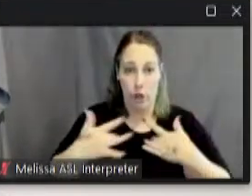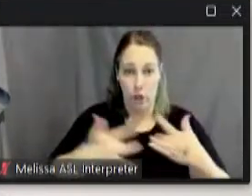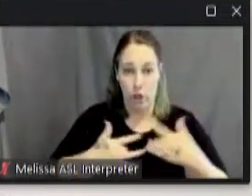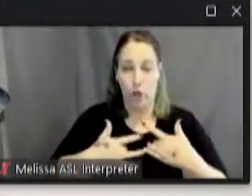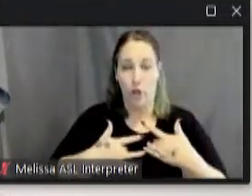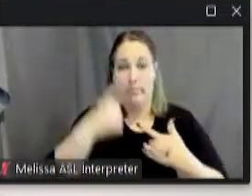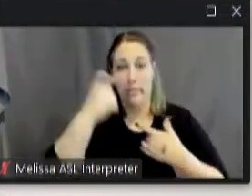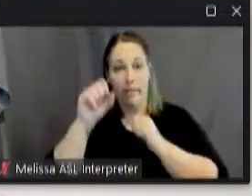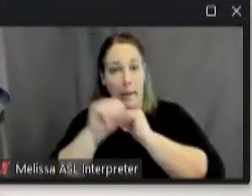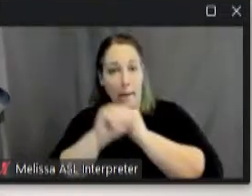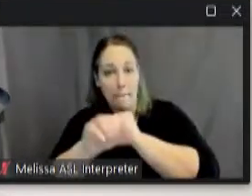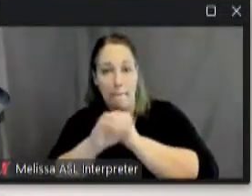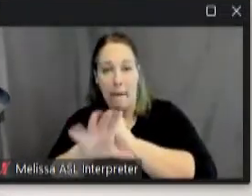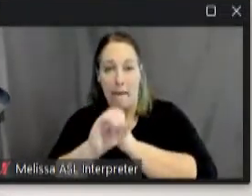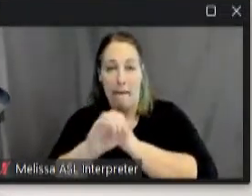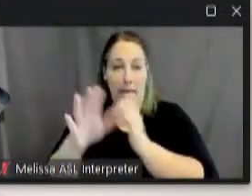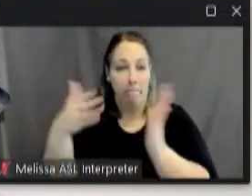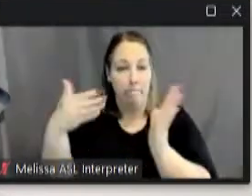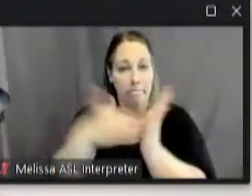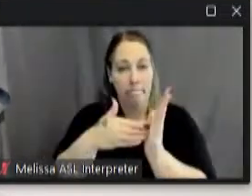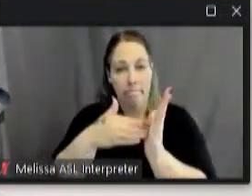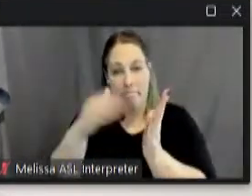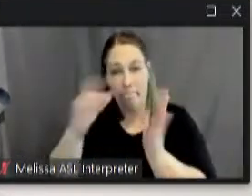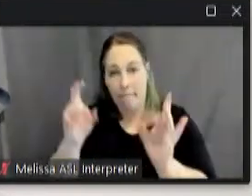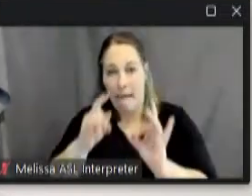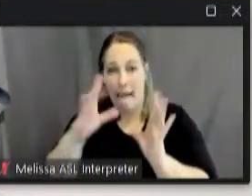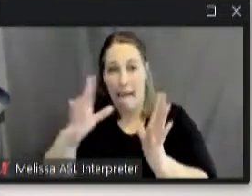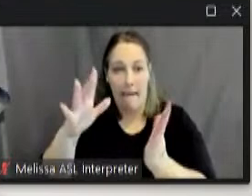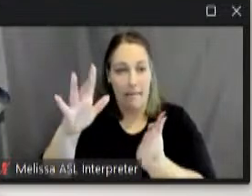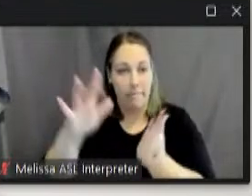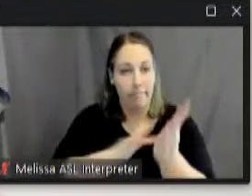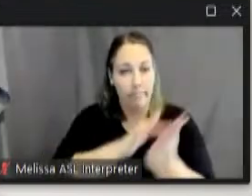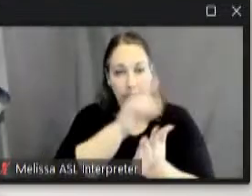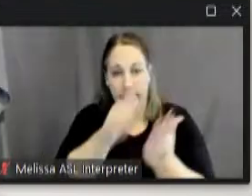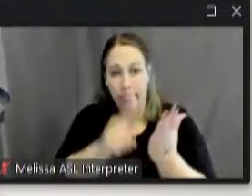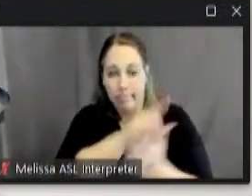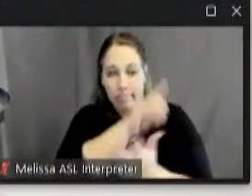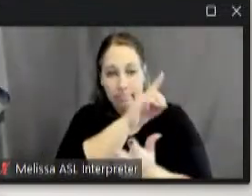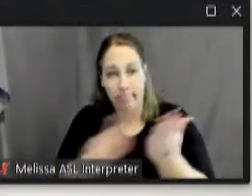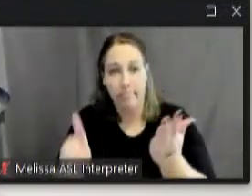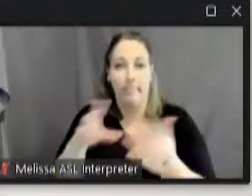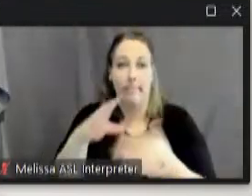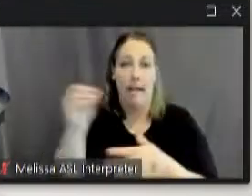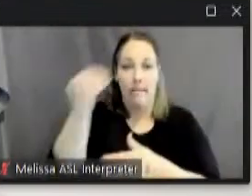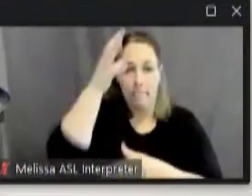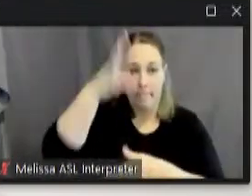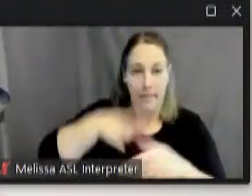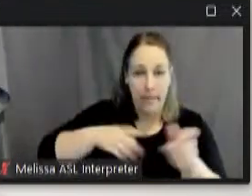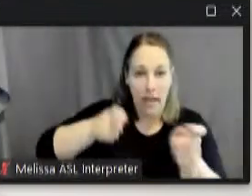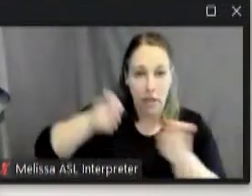campaigns and general gender violence and misogynist